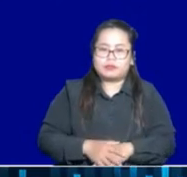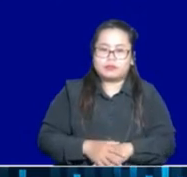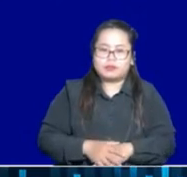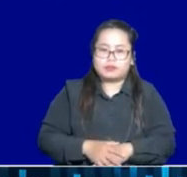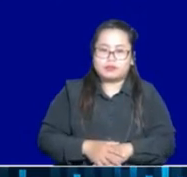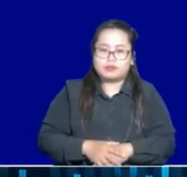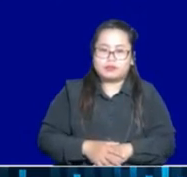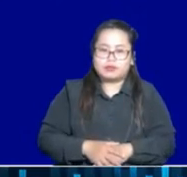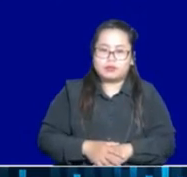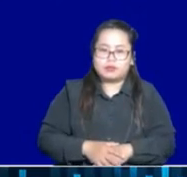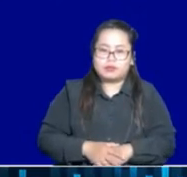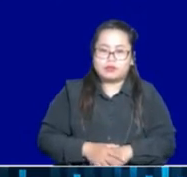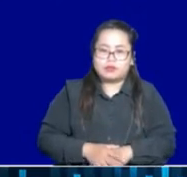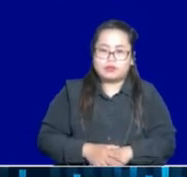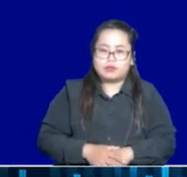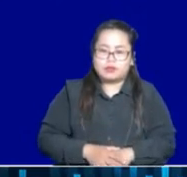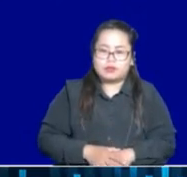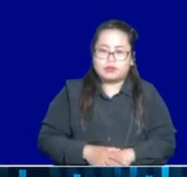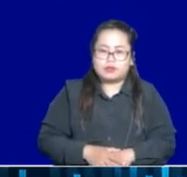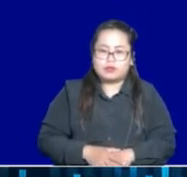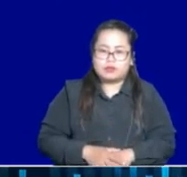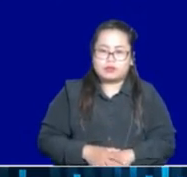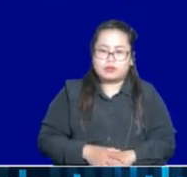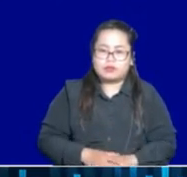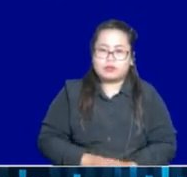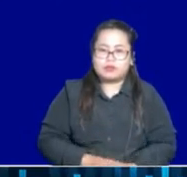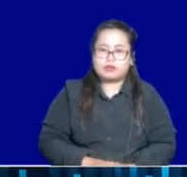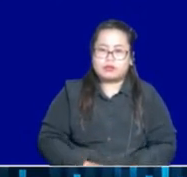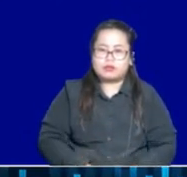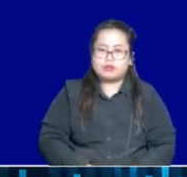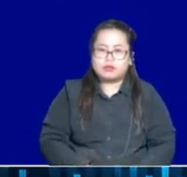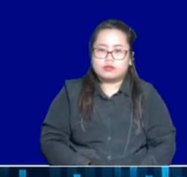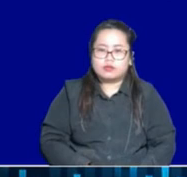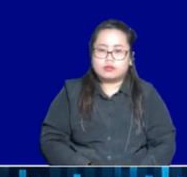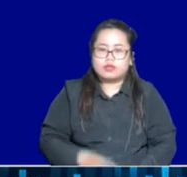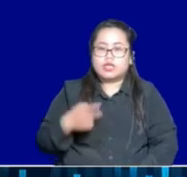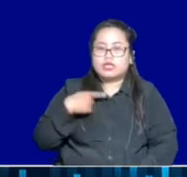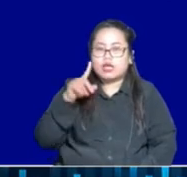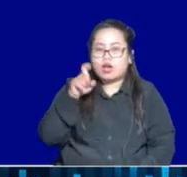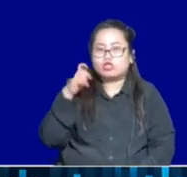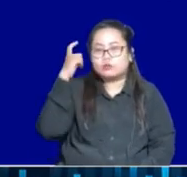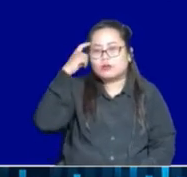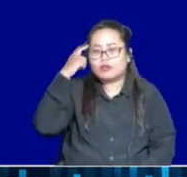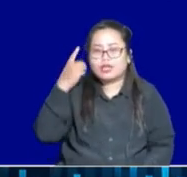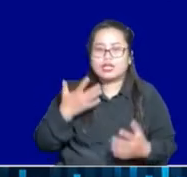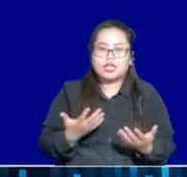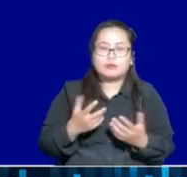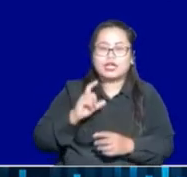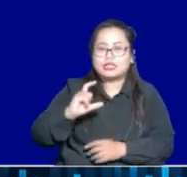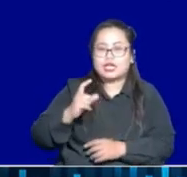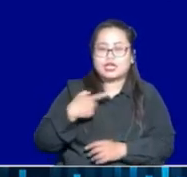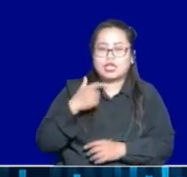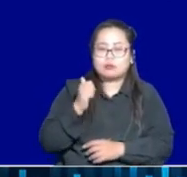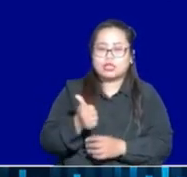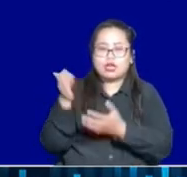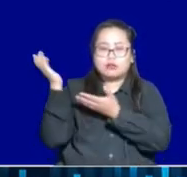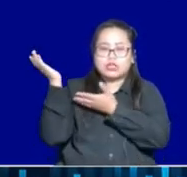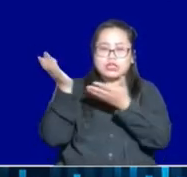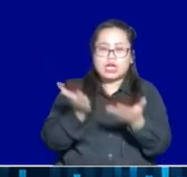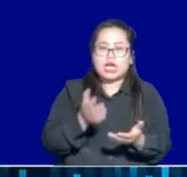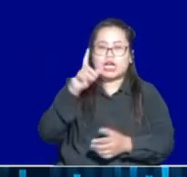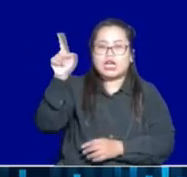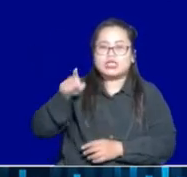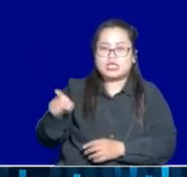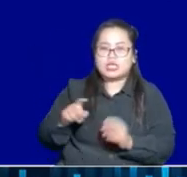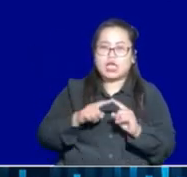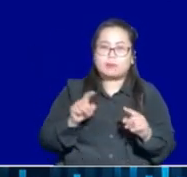electrify without a mining boom. Electrification will require a huge set of minerals, starting